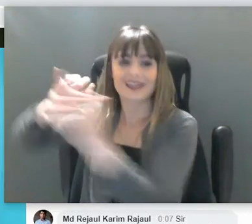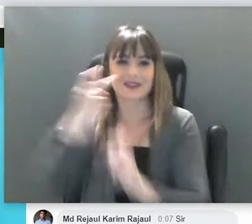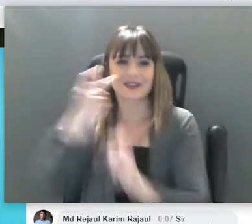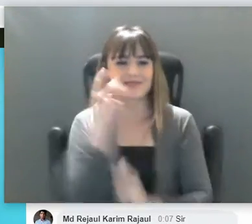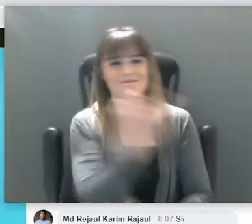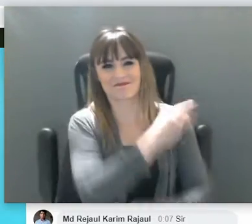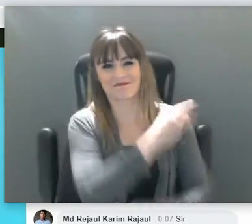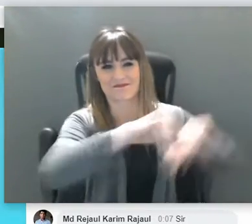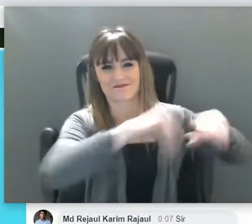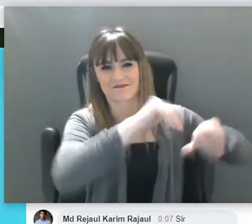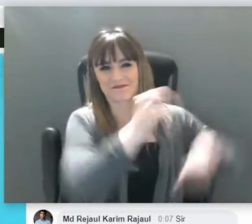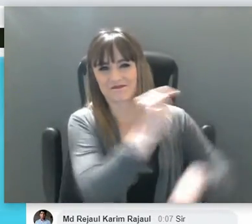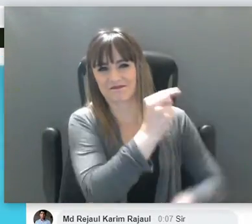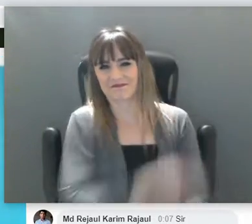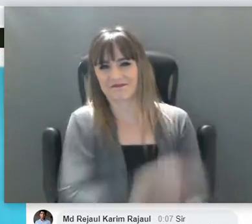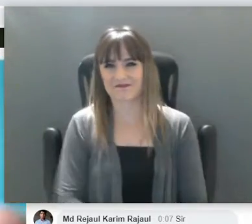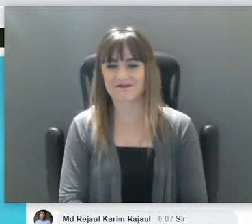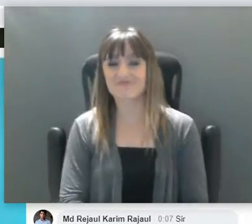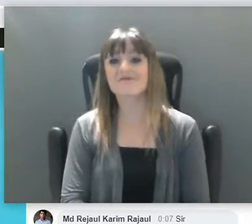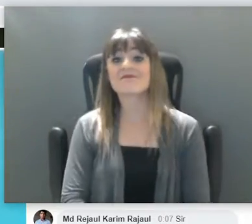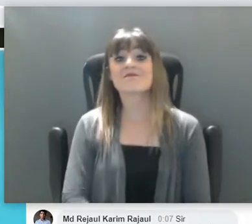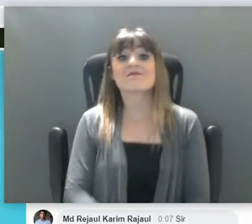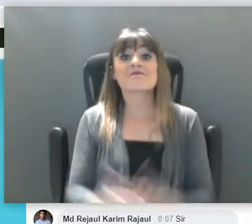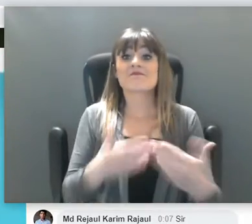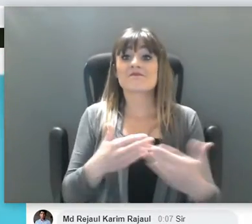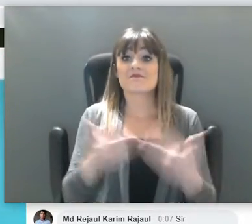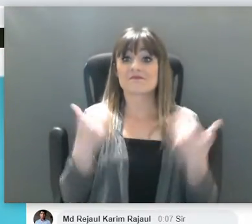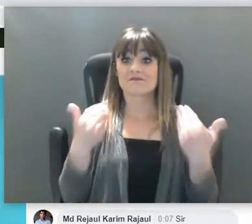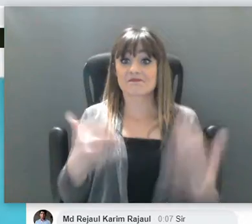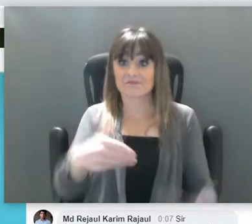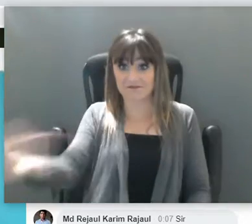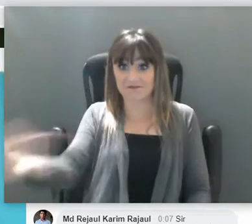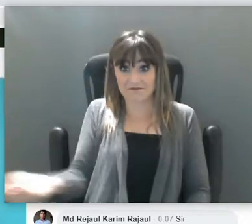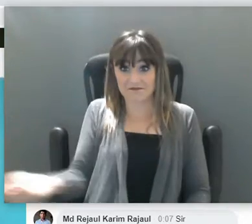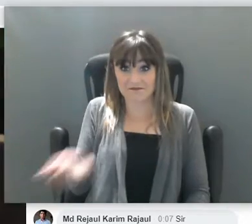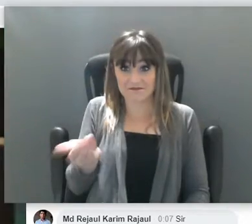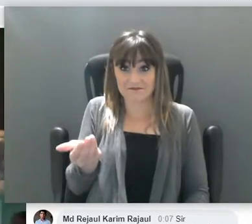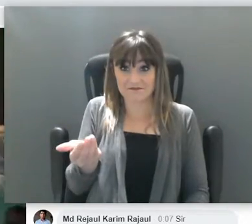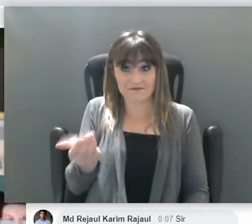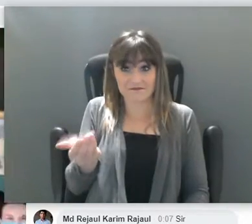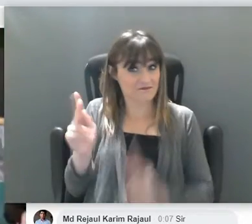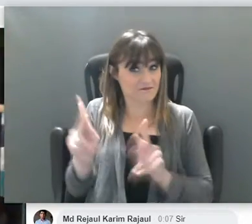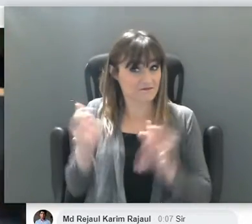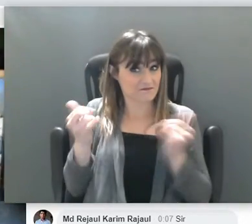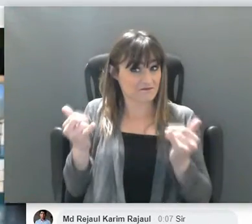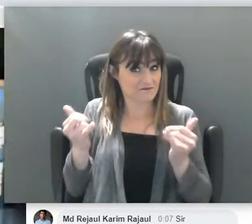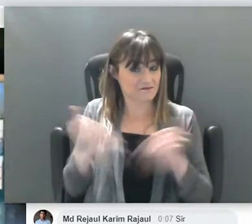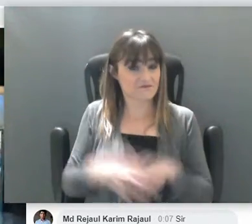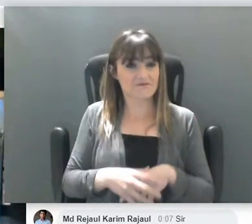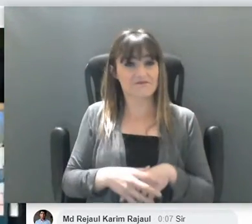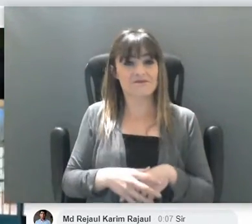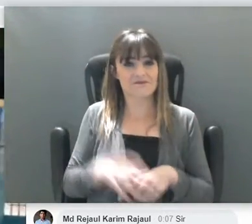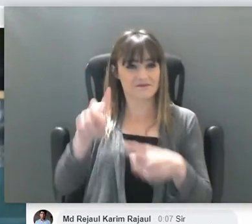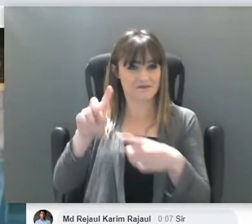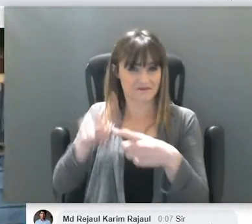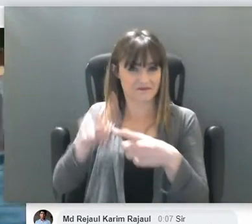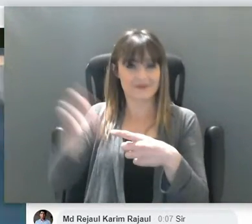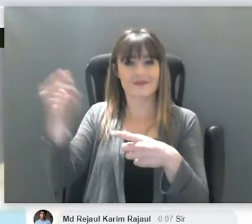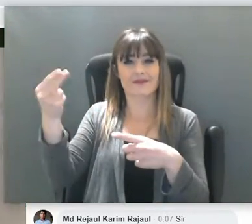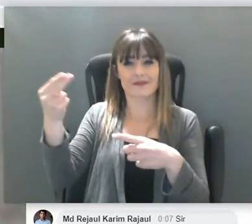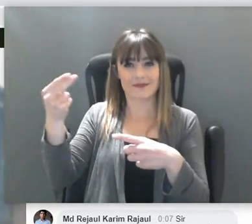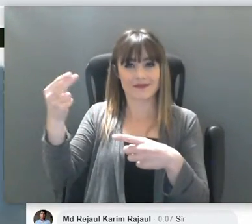here over in the corner. So let me introduce you to our zany cast of characters for today's field trip. You guys know cute Hannah, marketing